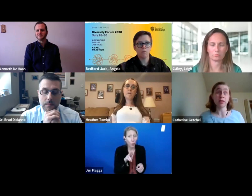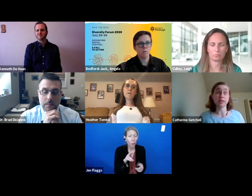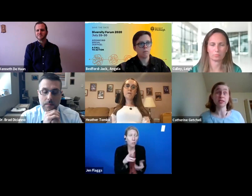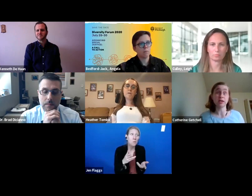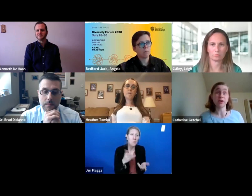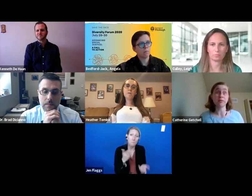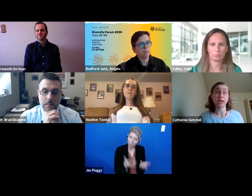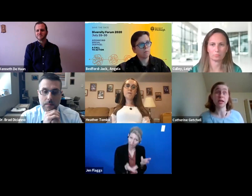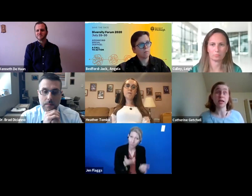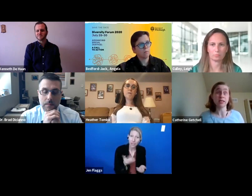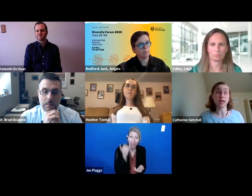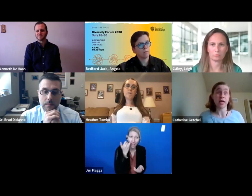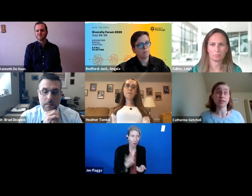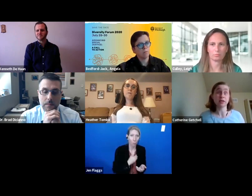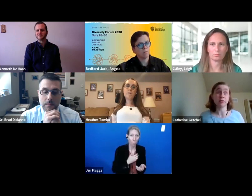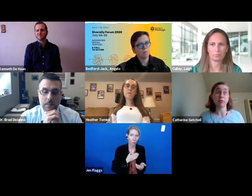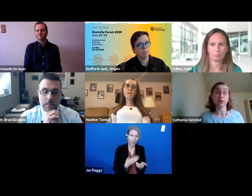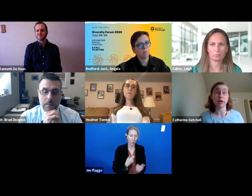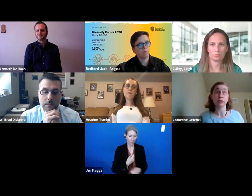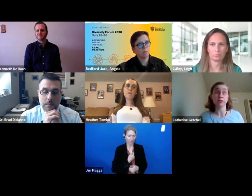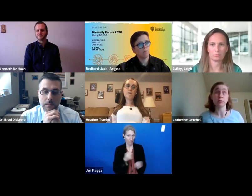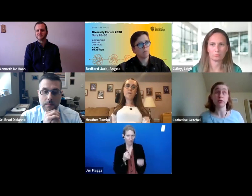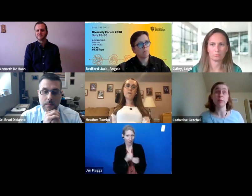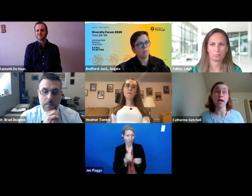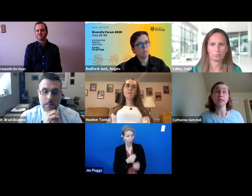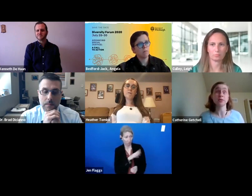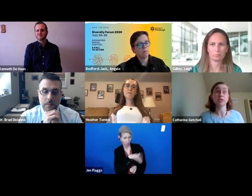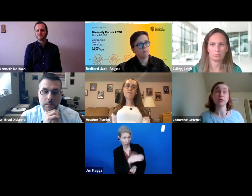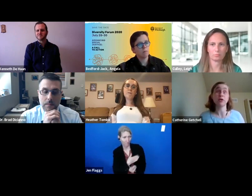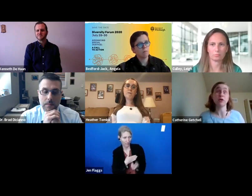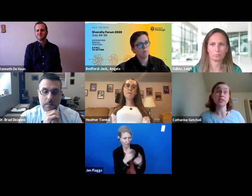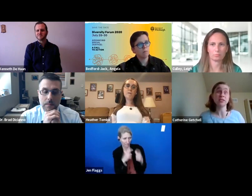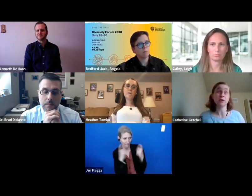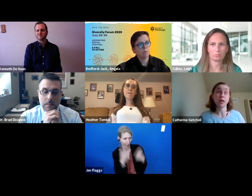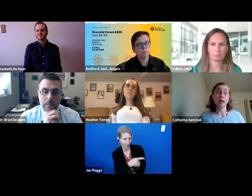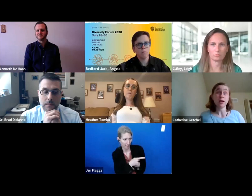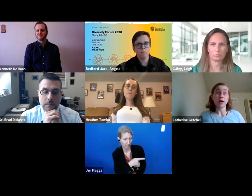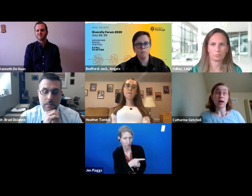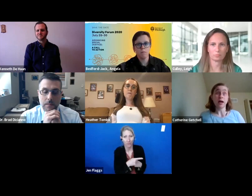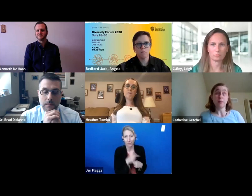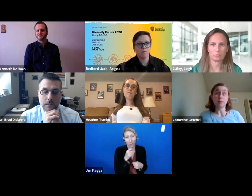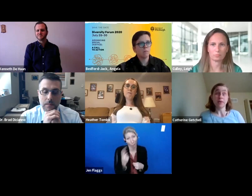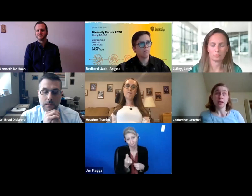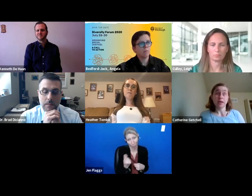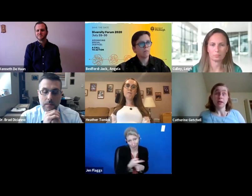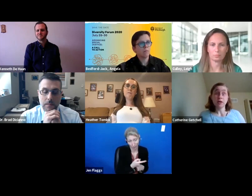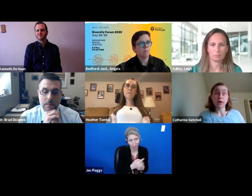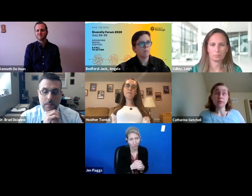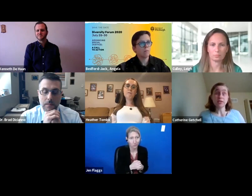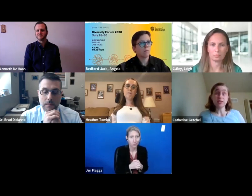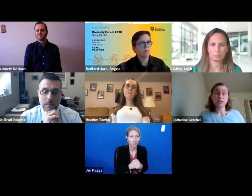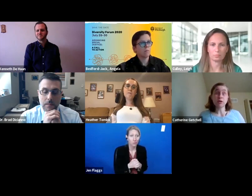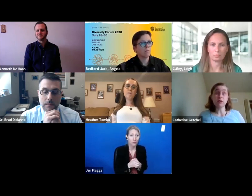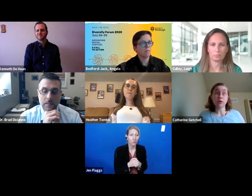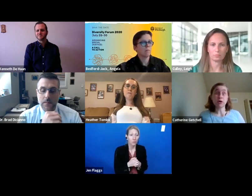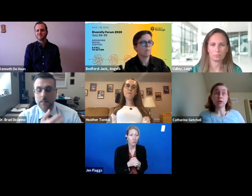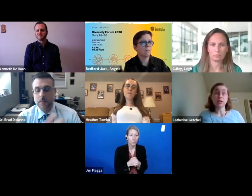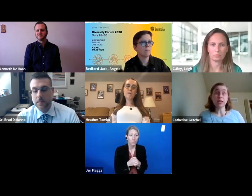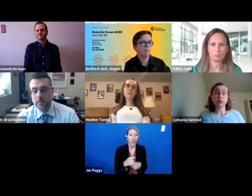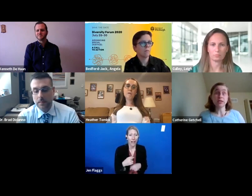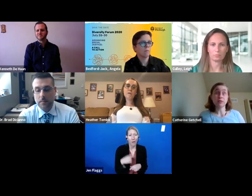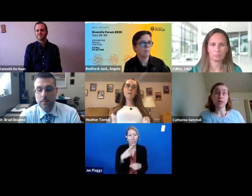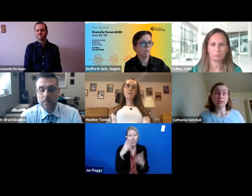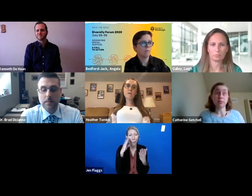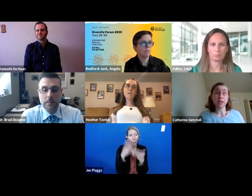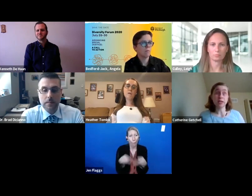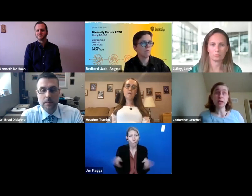as I'm willing to self-advocate and ask the Uber driver to wear their mask, which they don't always do. You know, and I would say just